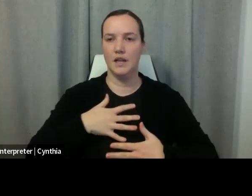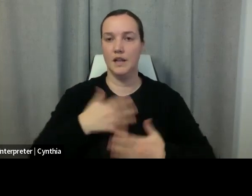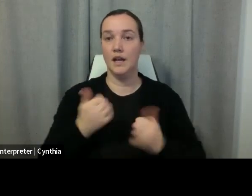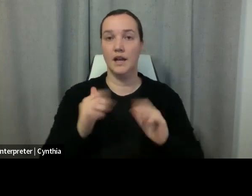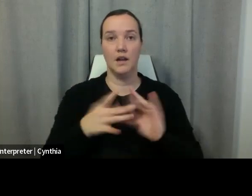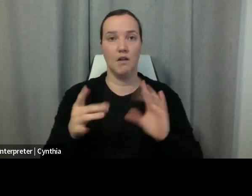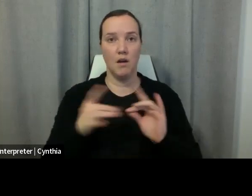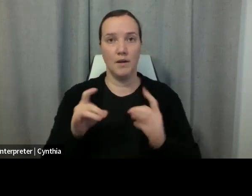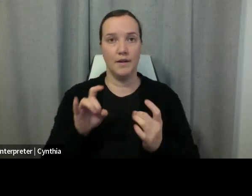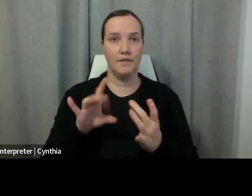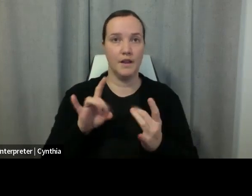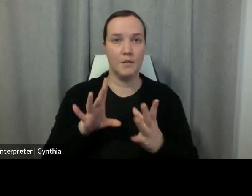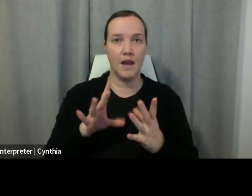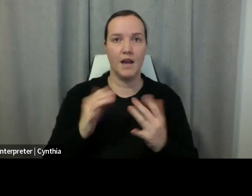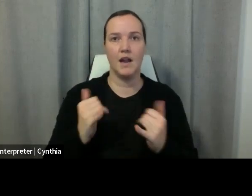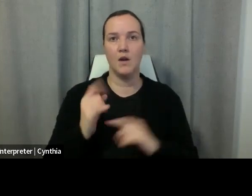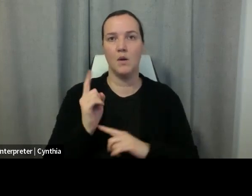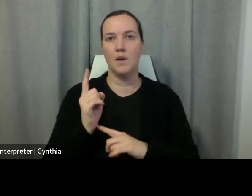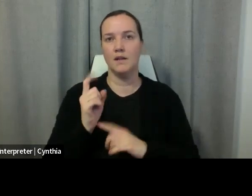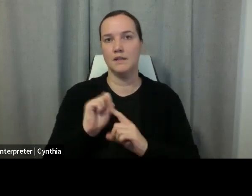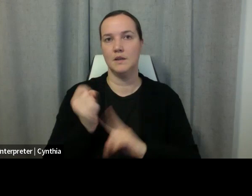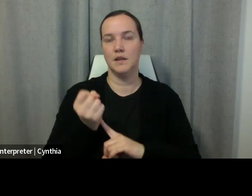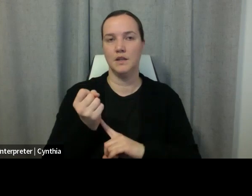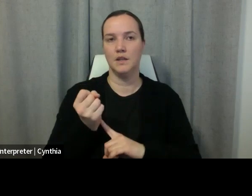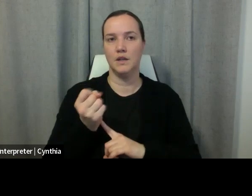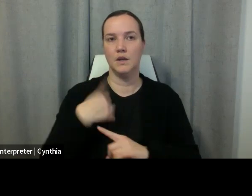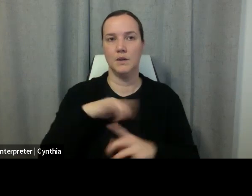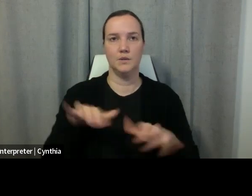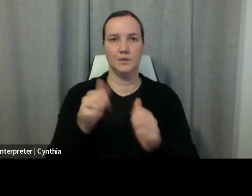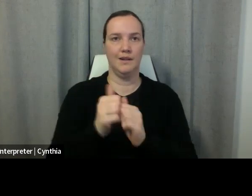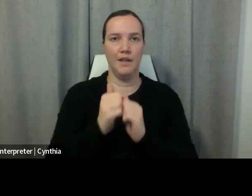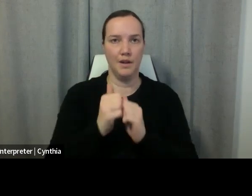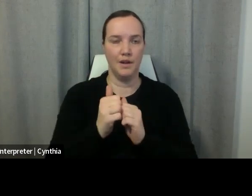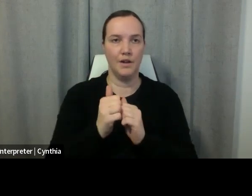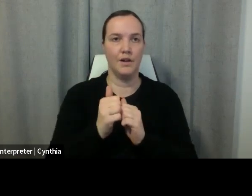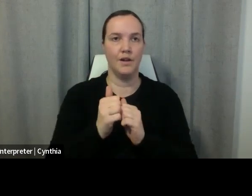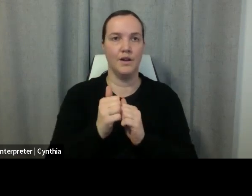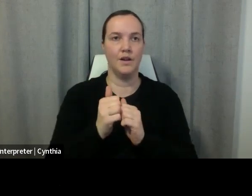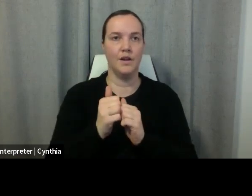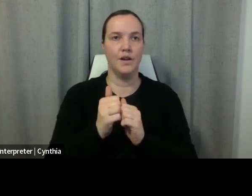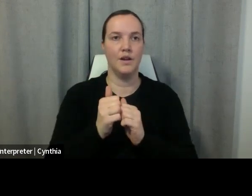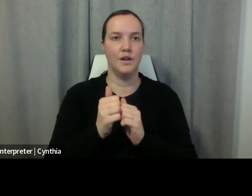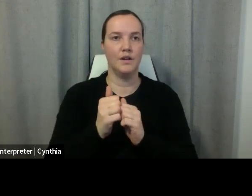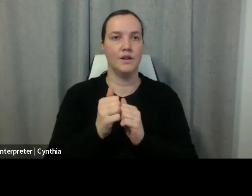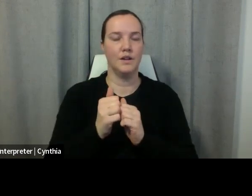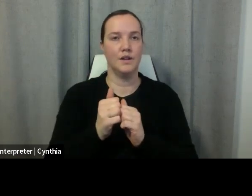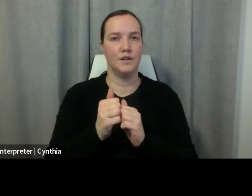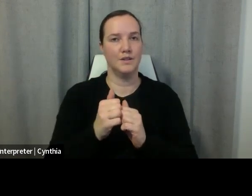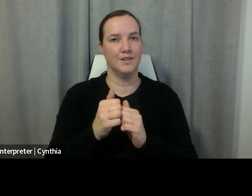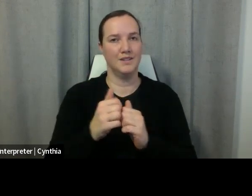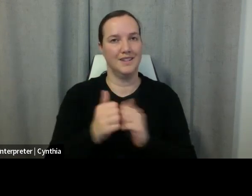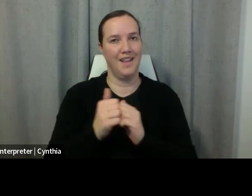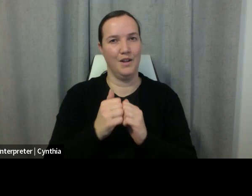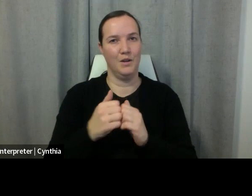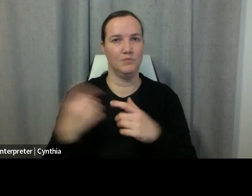comments, feedback. We have one scenario related to this that we'll do together. We're going to just break it, but I think it was valuable to do it together just for time. And